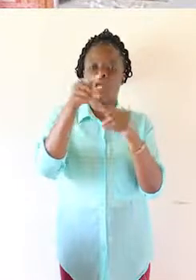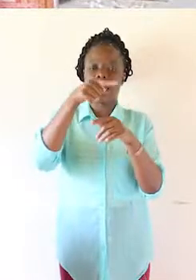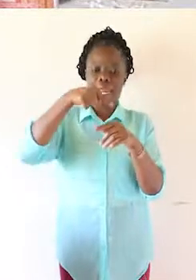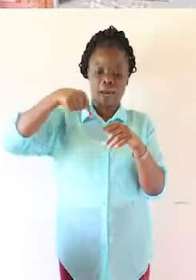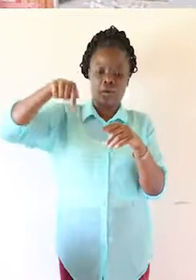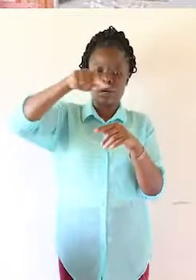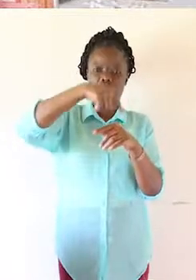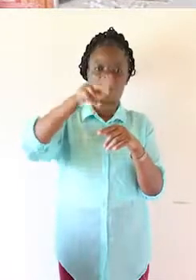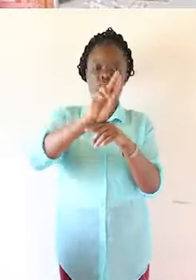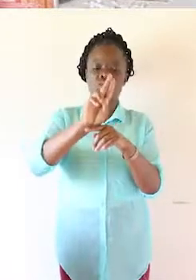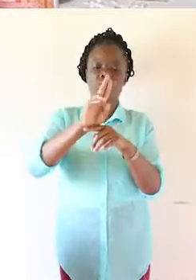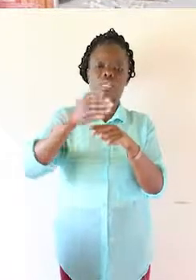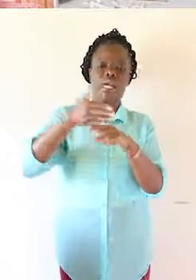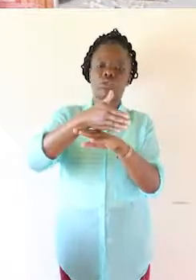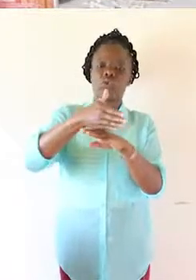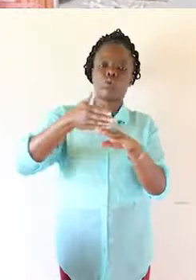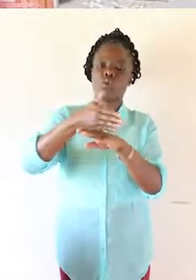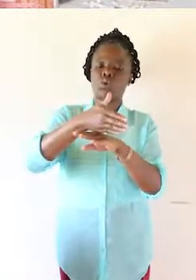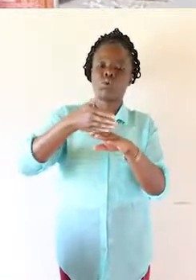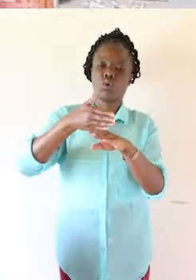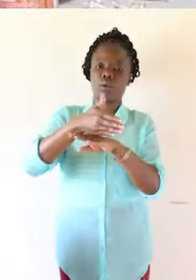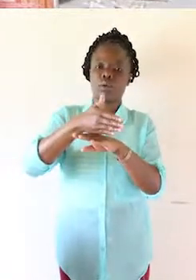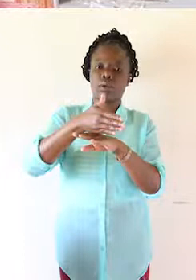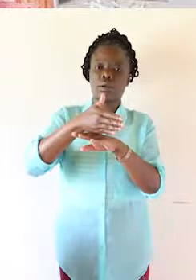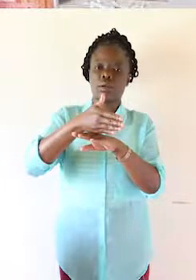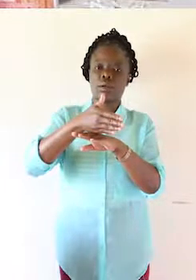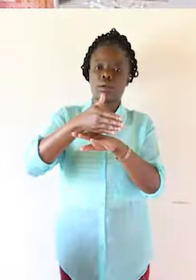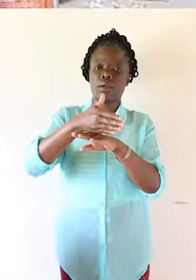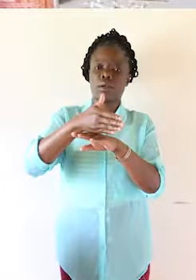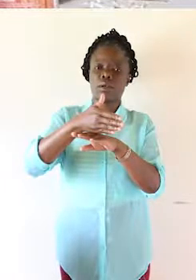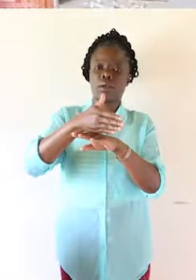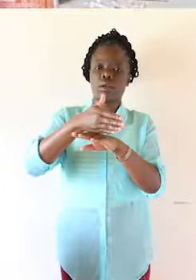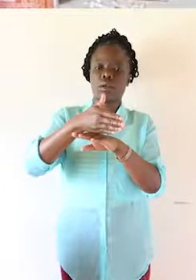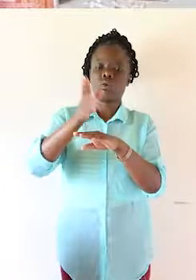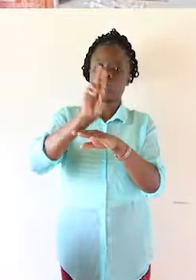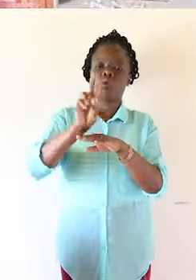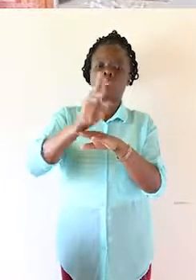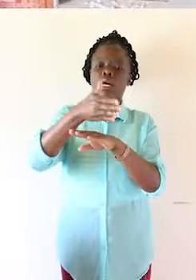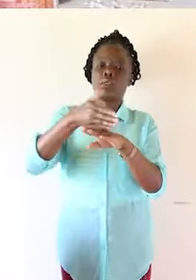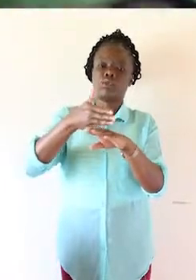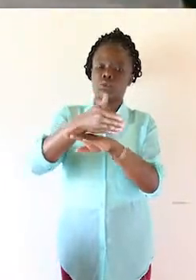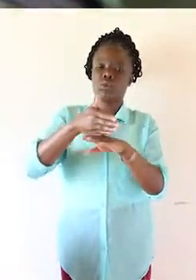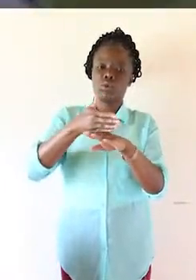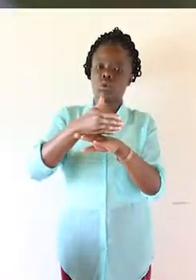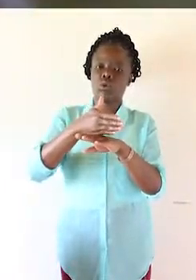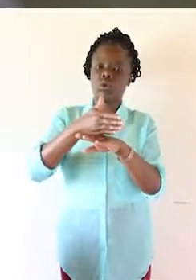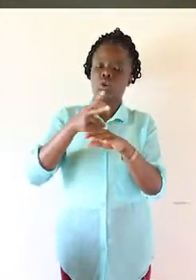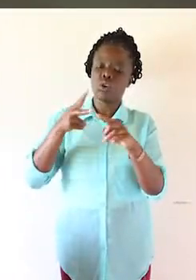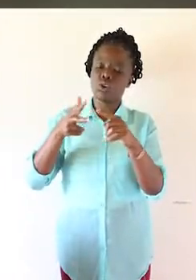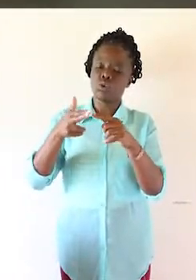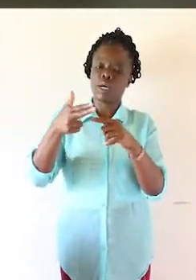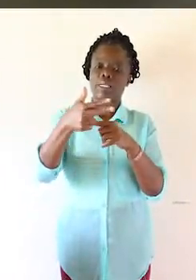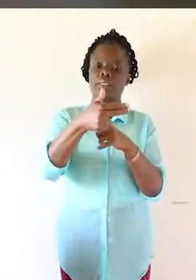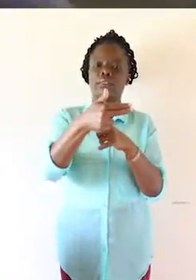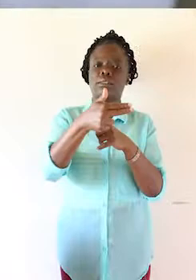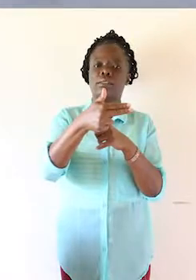all around, now you use that one. We bring that. Yes. You now use this. You cut here.